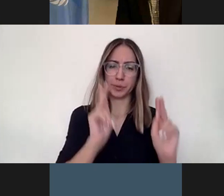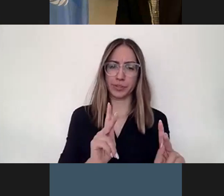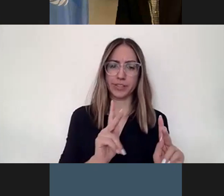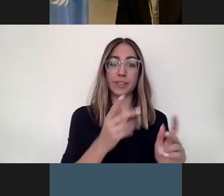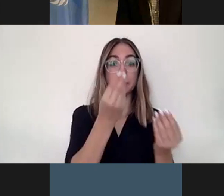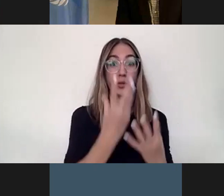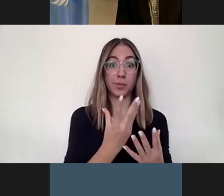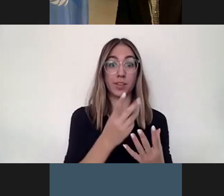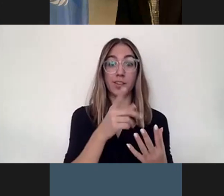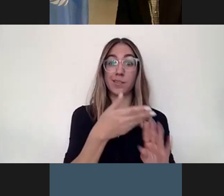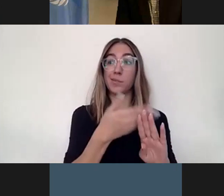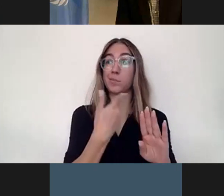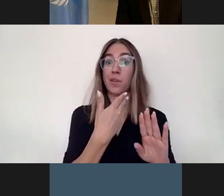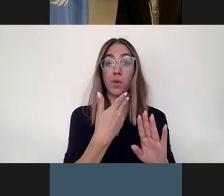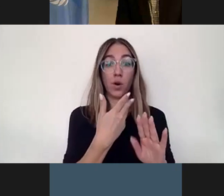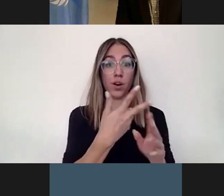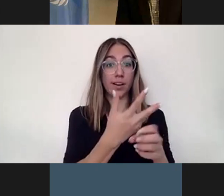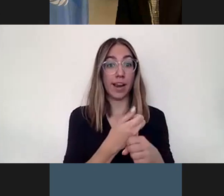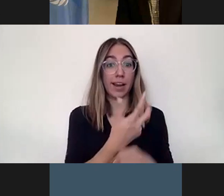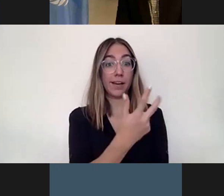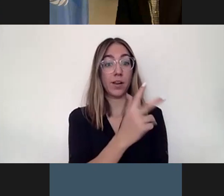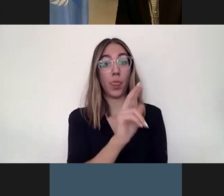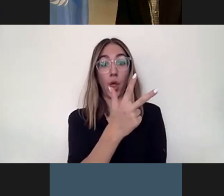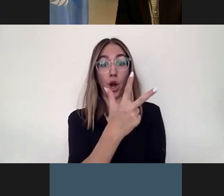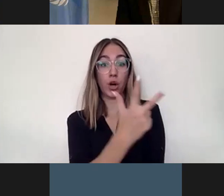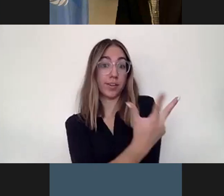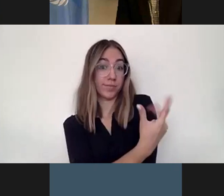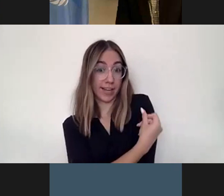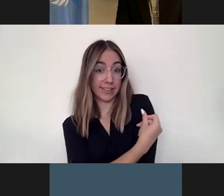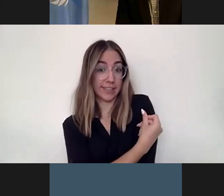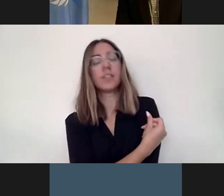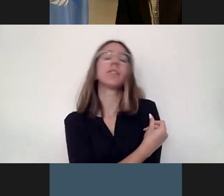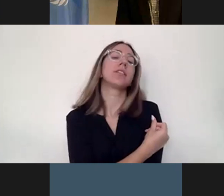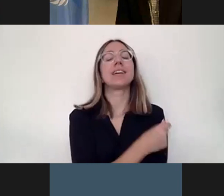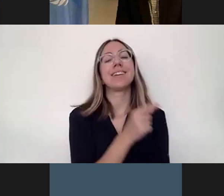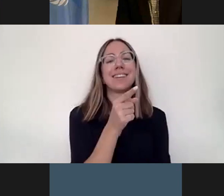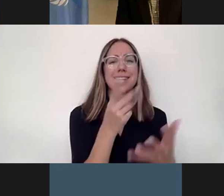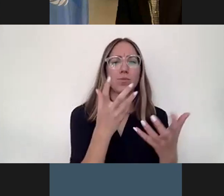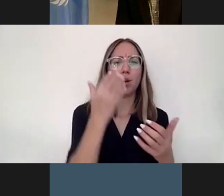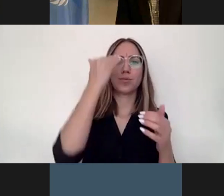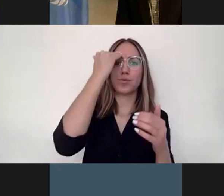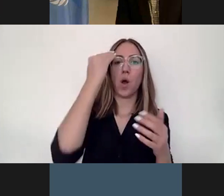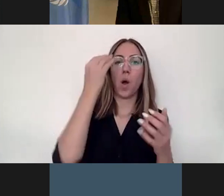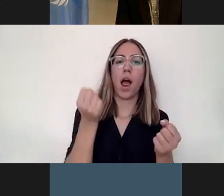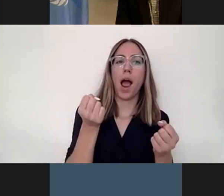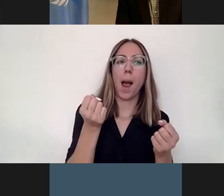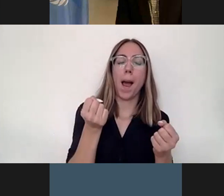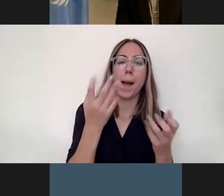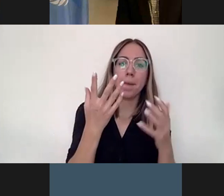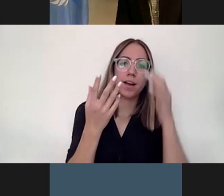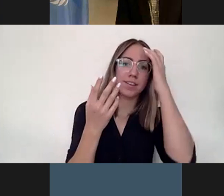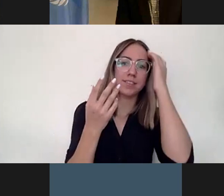he, before getting his third dose, Mm-hmm. he wanted to know how much his second dose